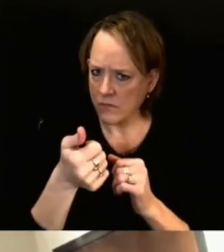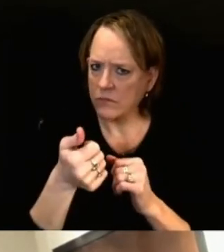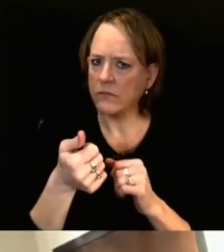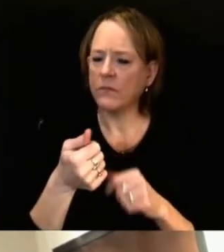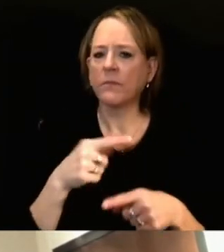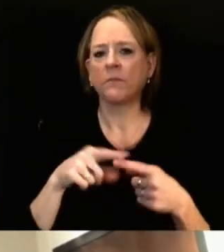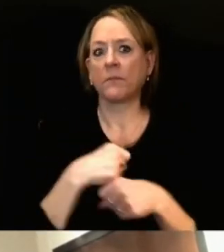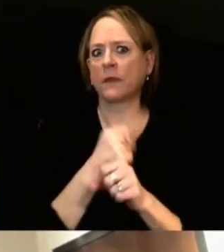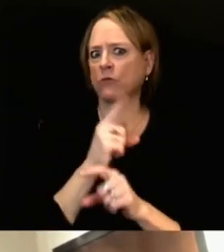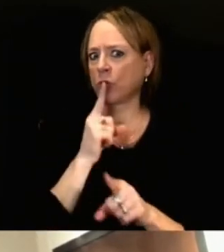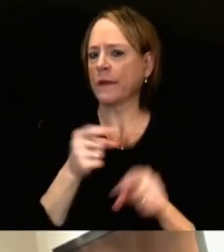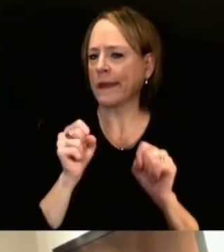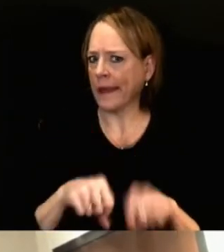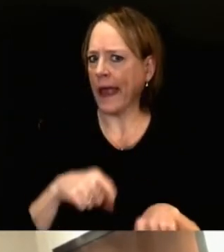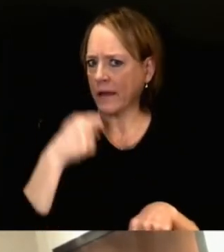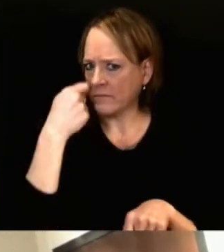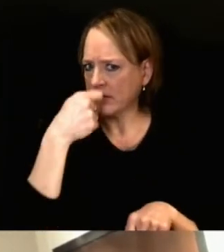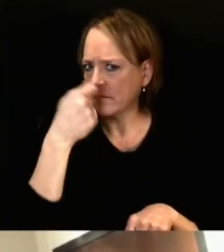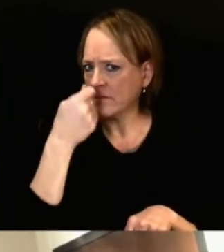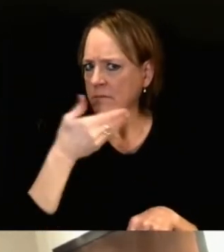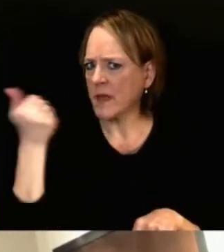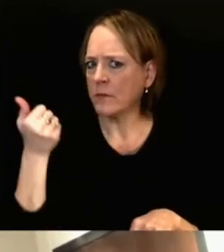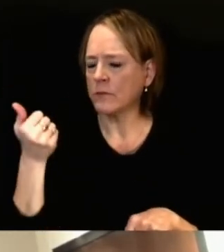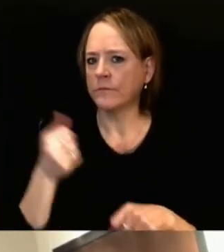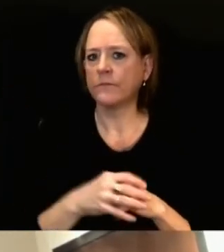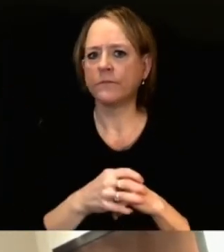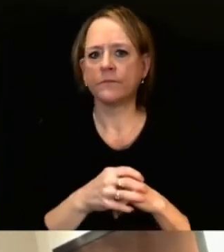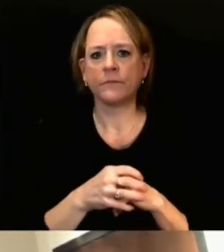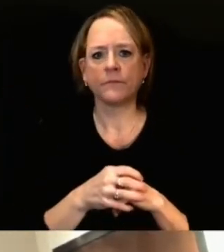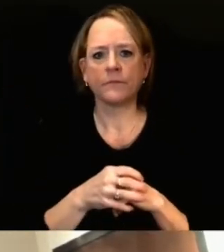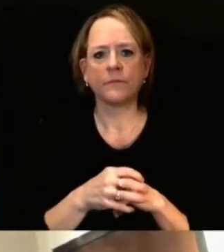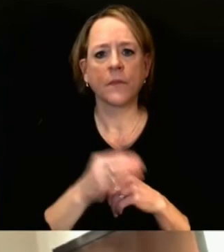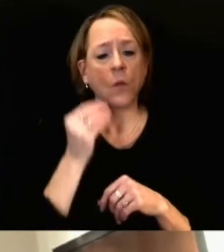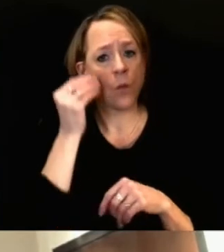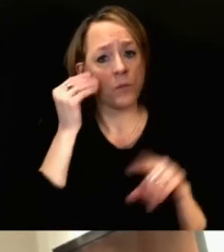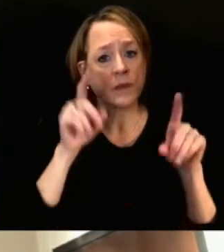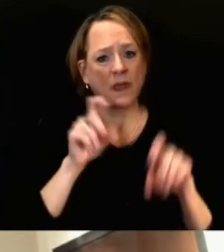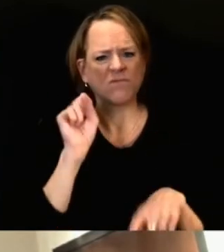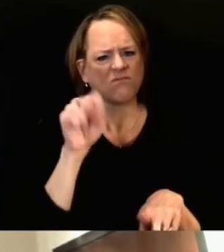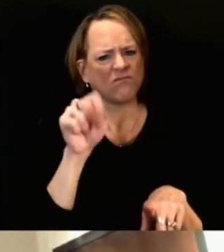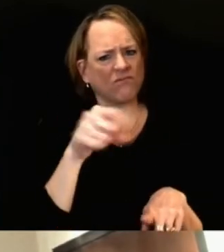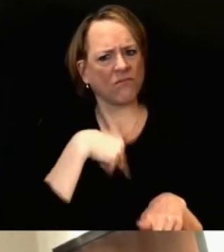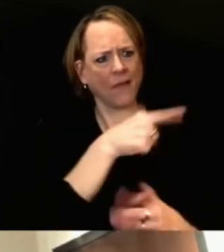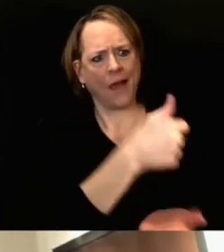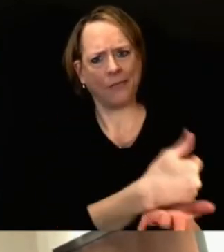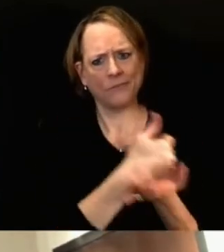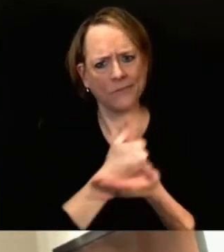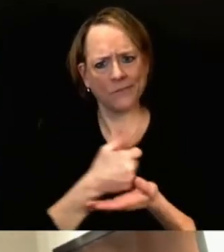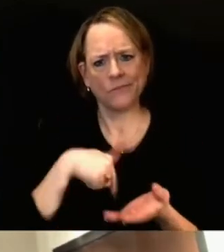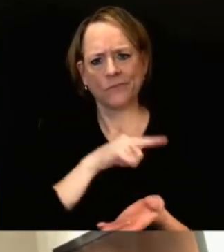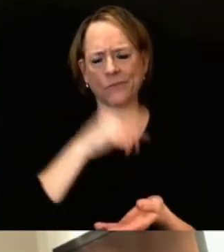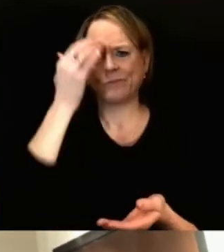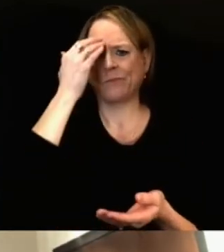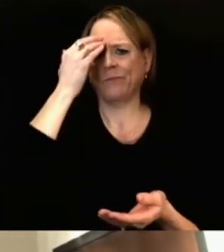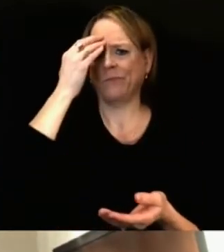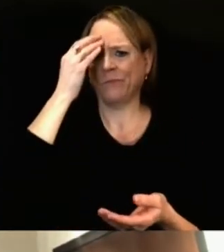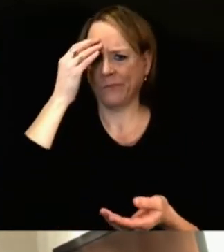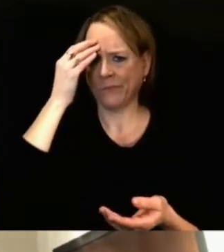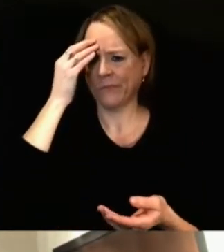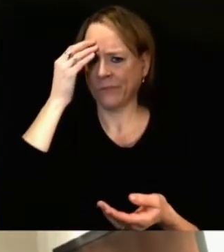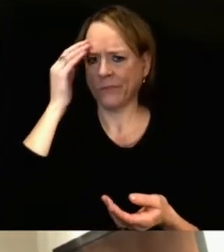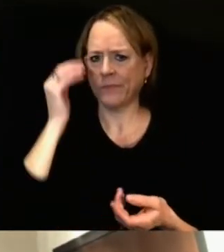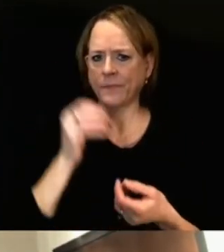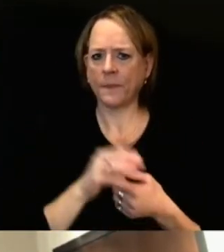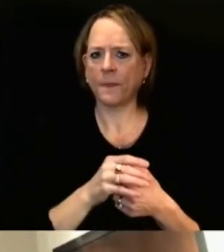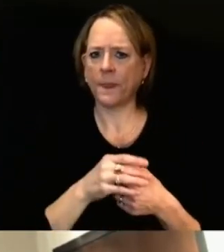because they can give us useful information. But it's important to, number one, use them exactly as the instructions indicate, and number